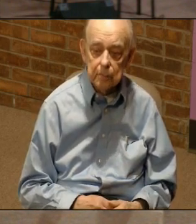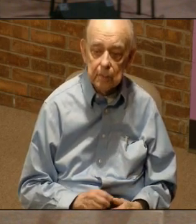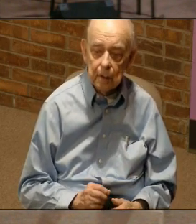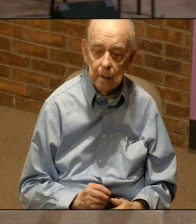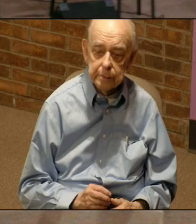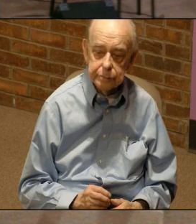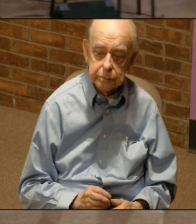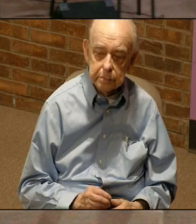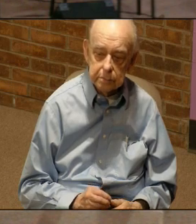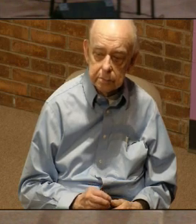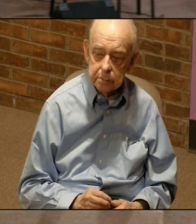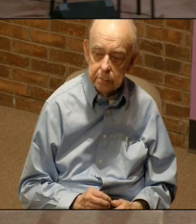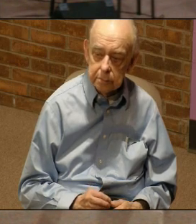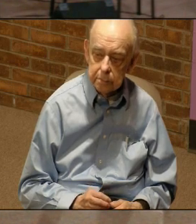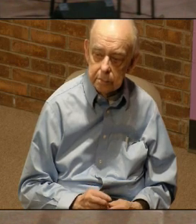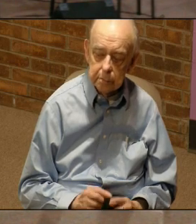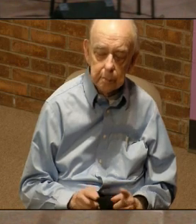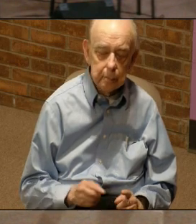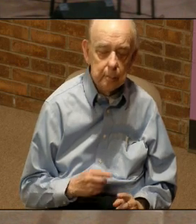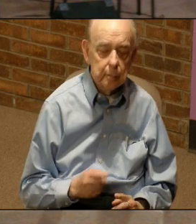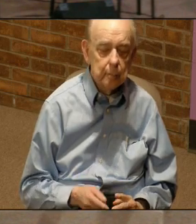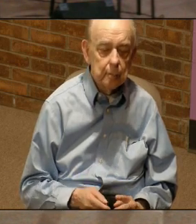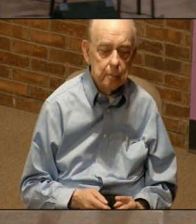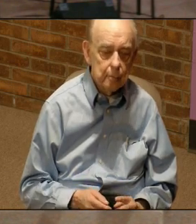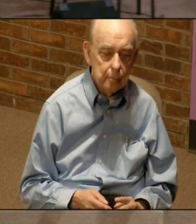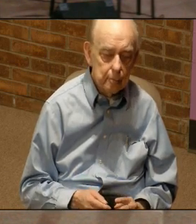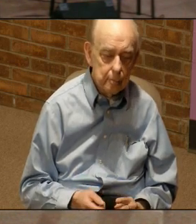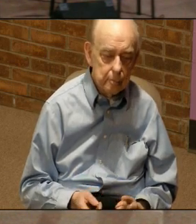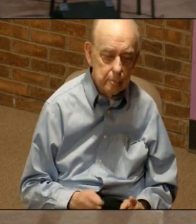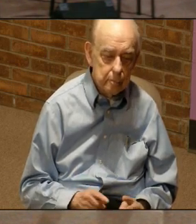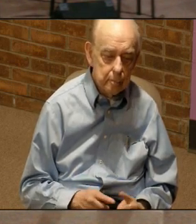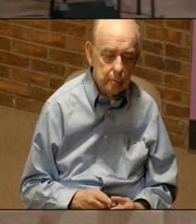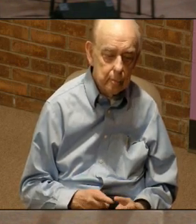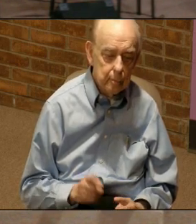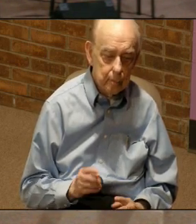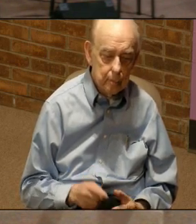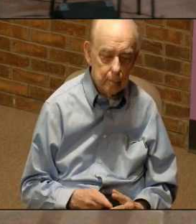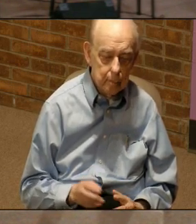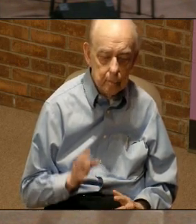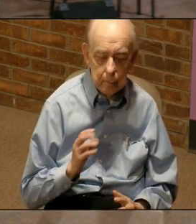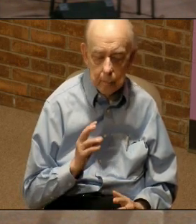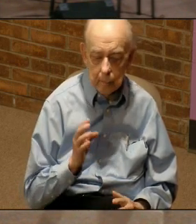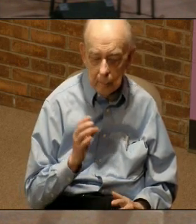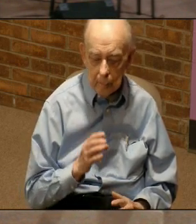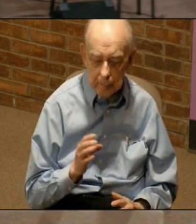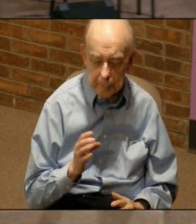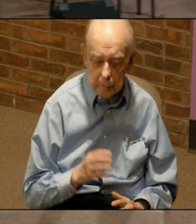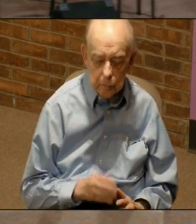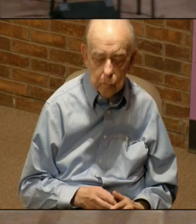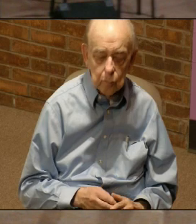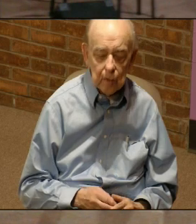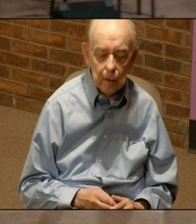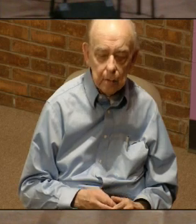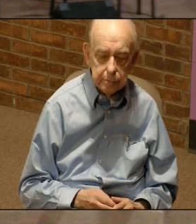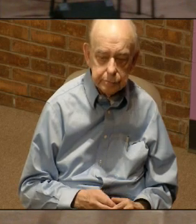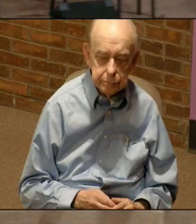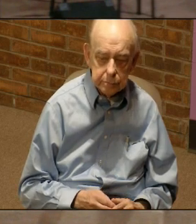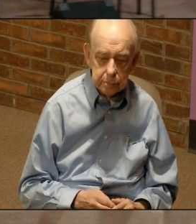Okay? But then, when you begin to start looking,